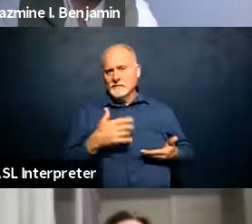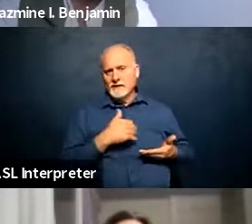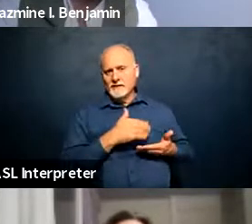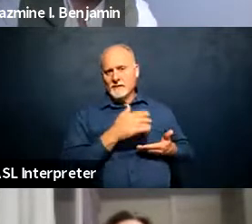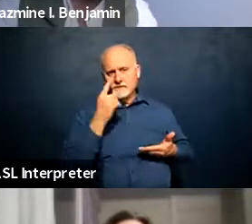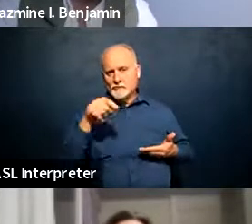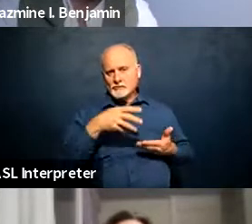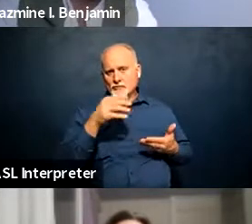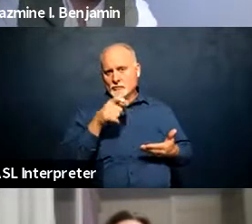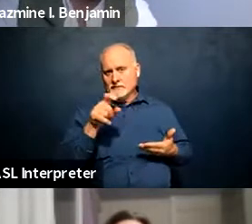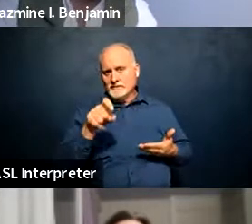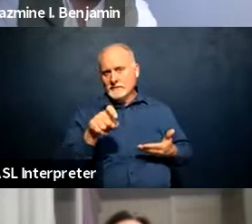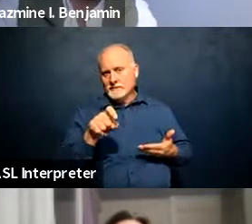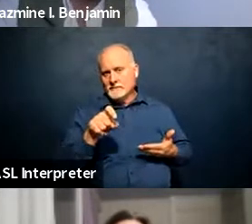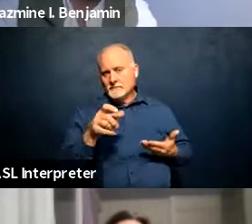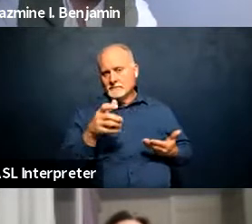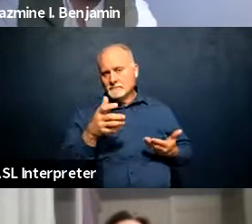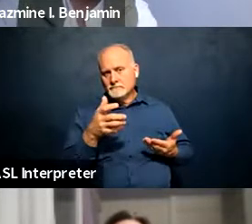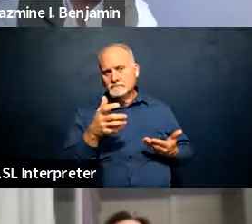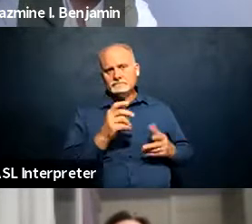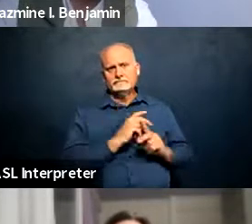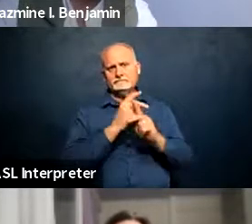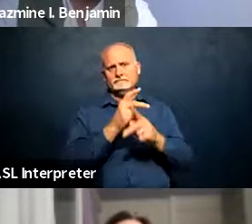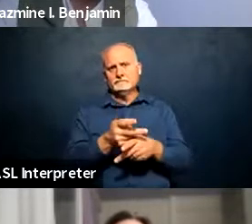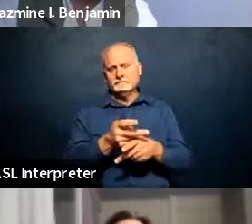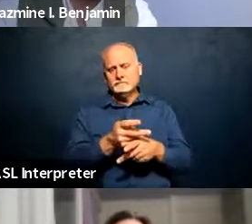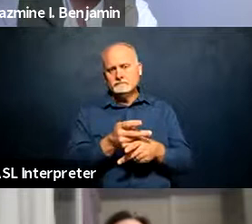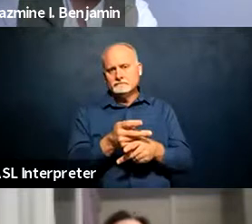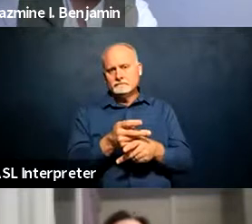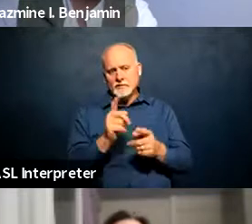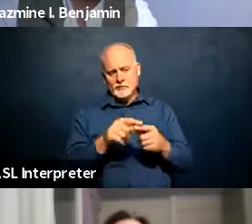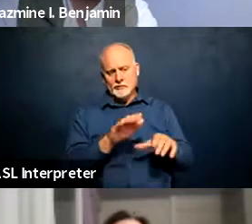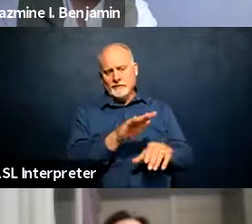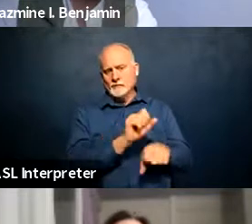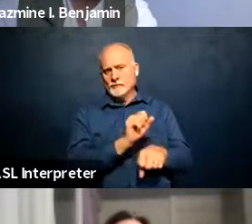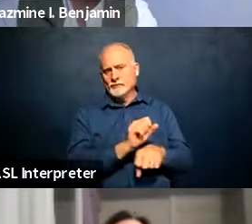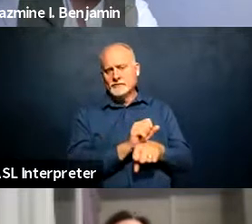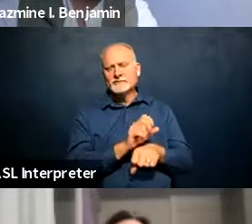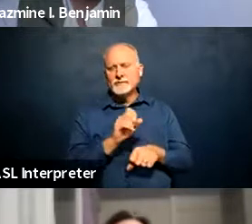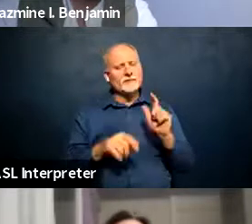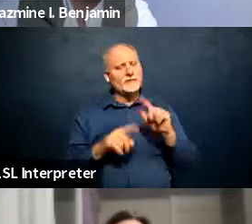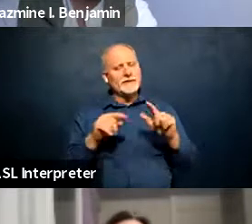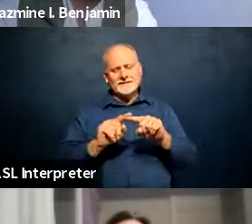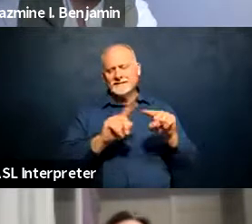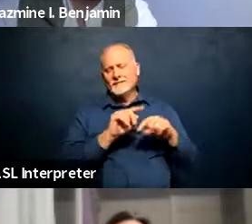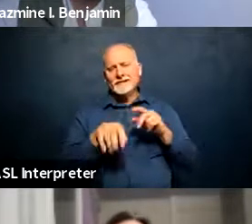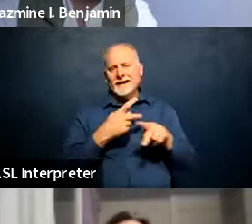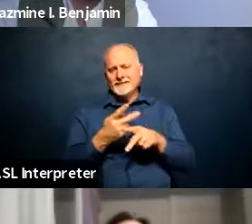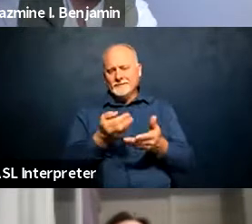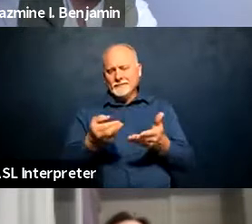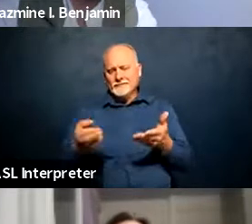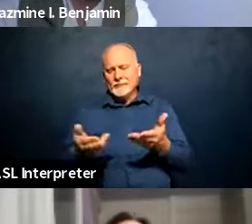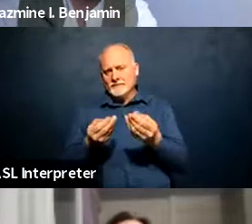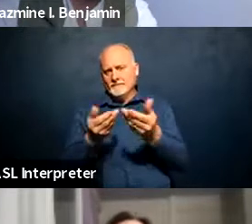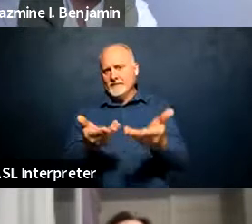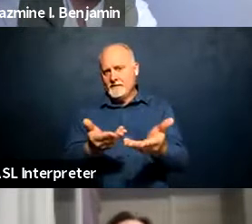who need to have a loan or laptop in order to be able to do their schoolwork. So there are a variety of different kinds of resources